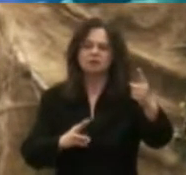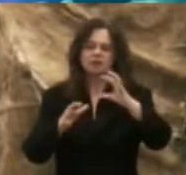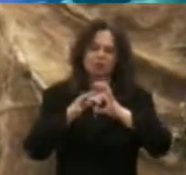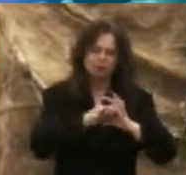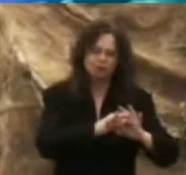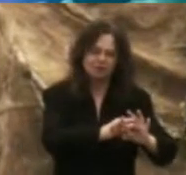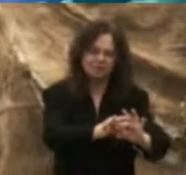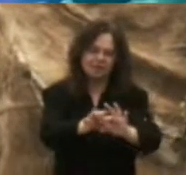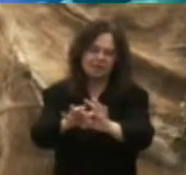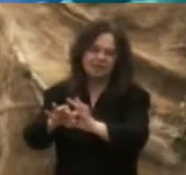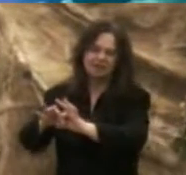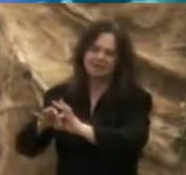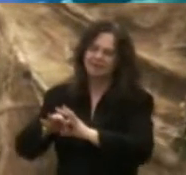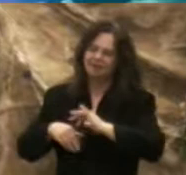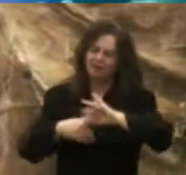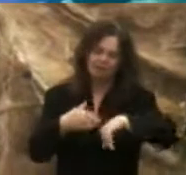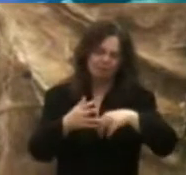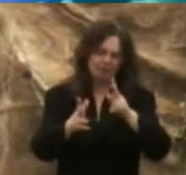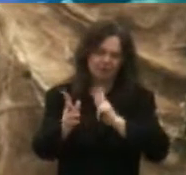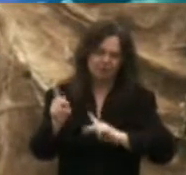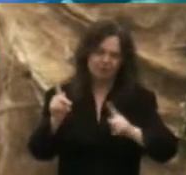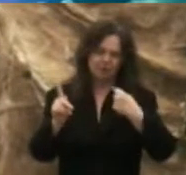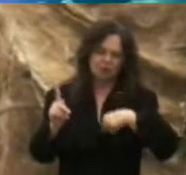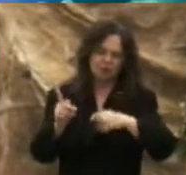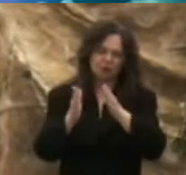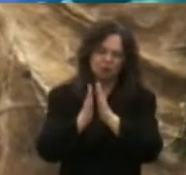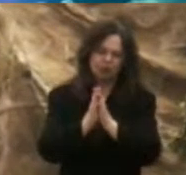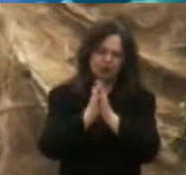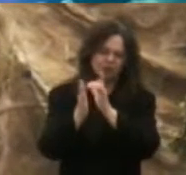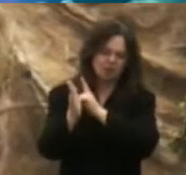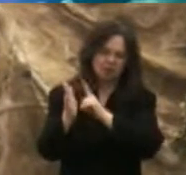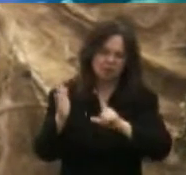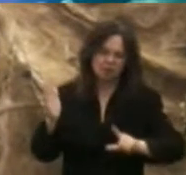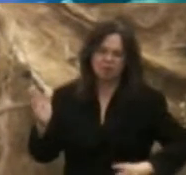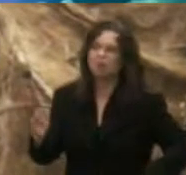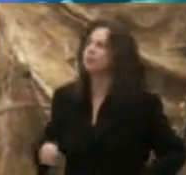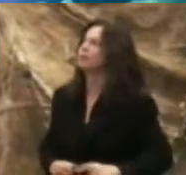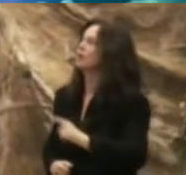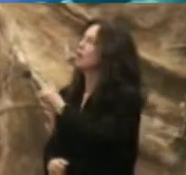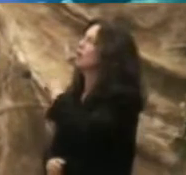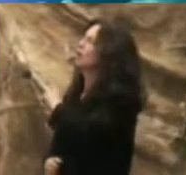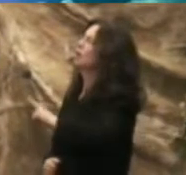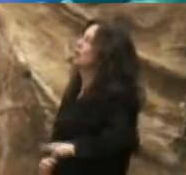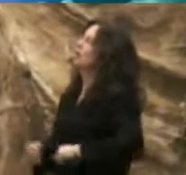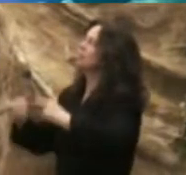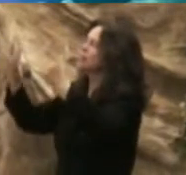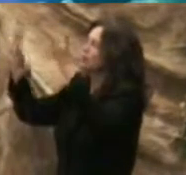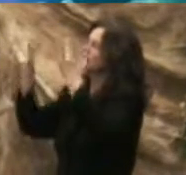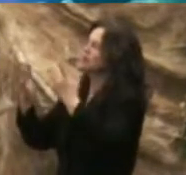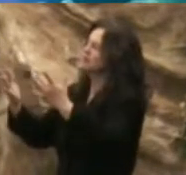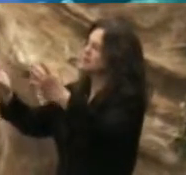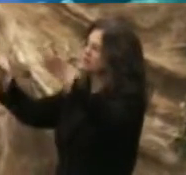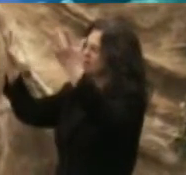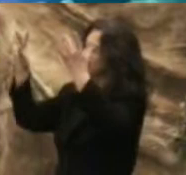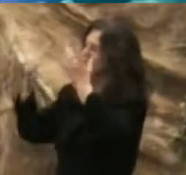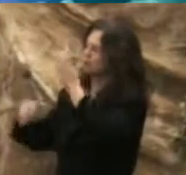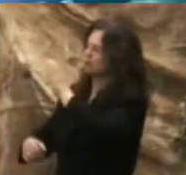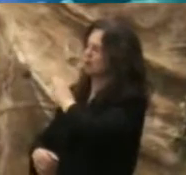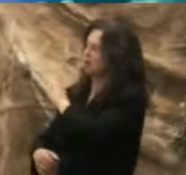unity of all, let us pray to the Lord. Have